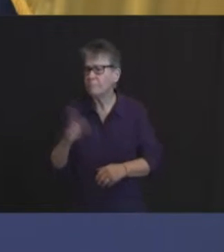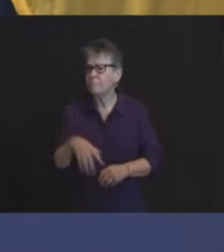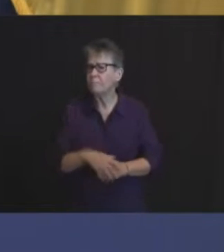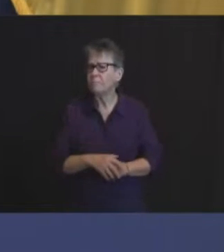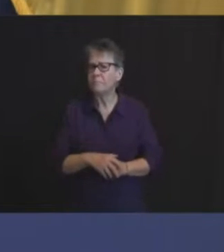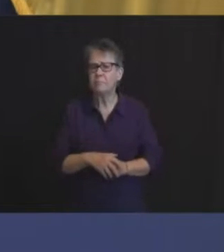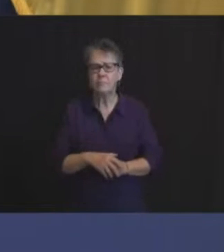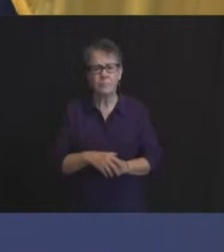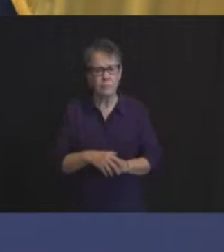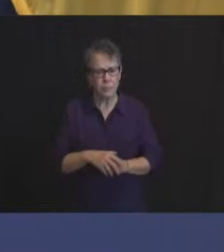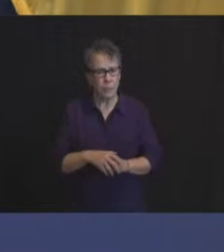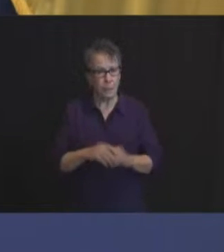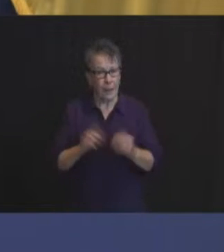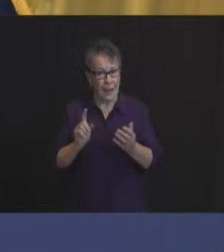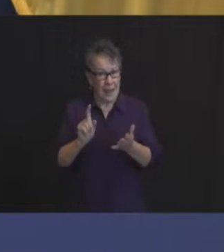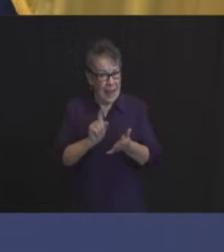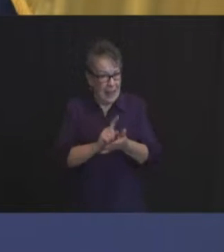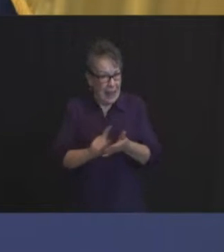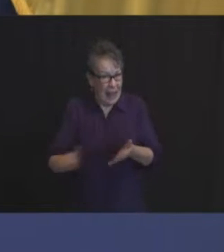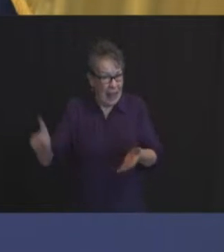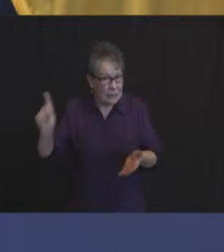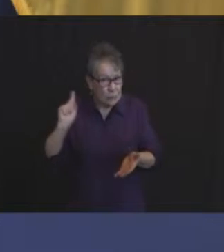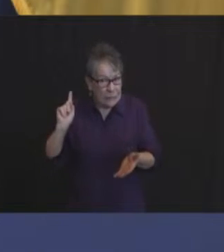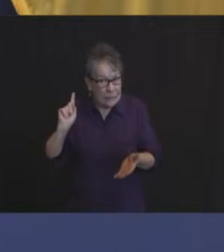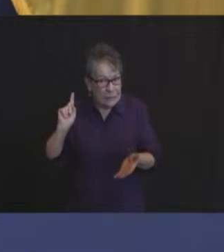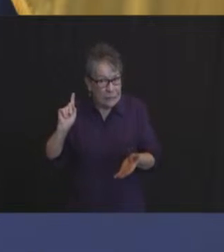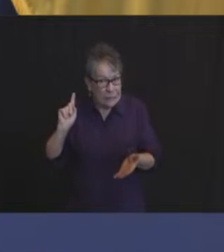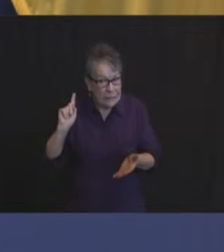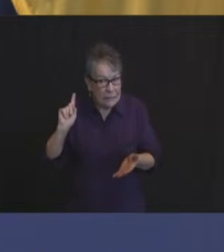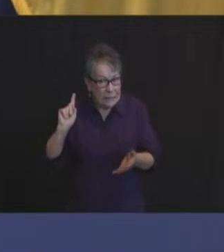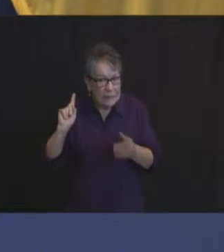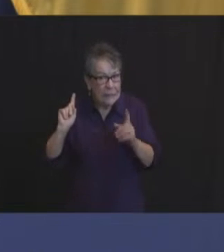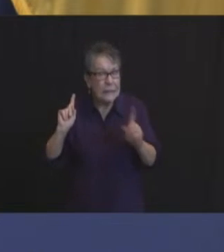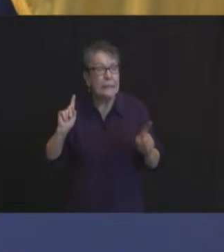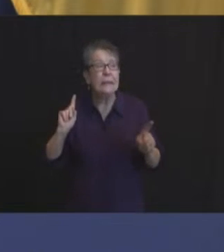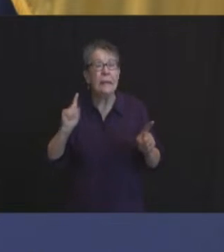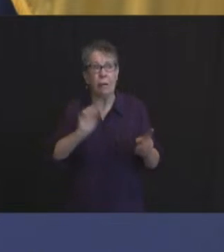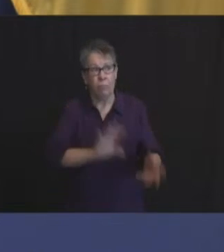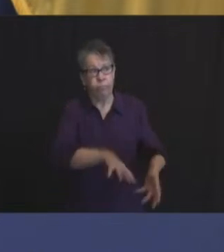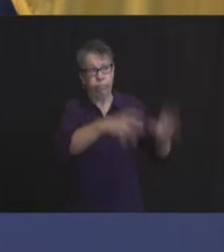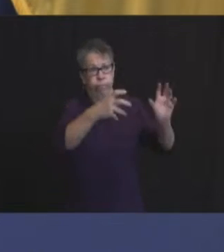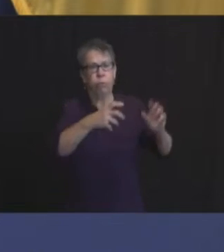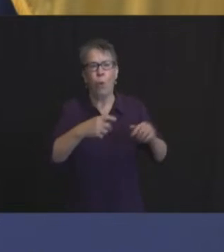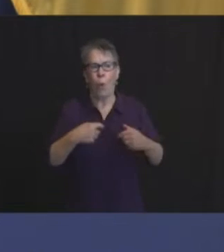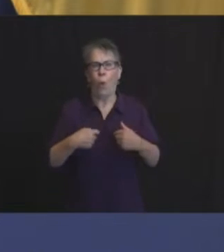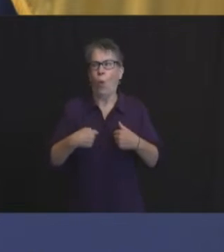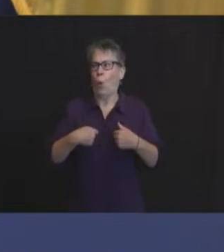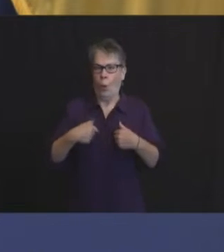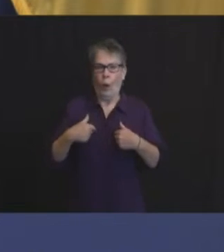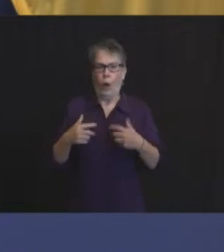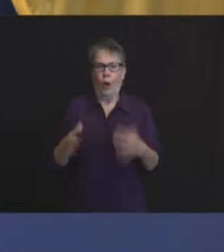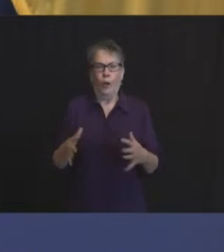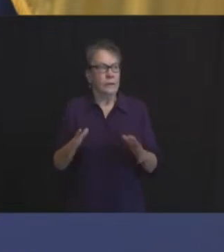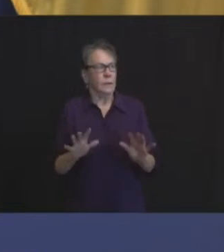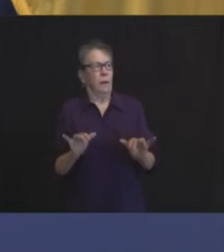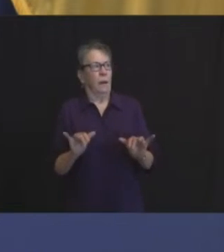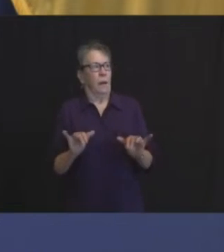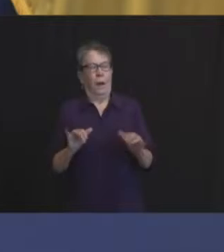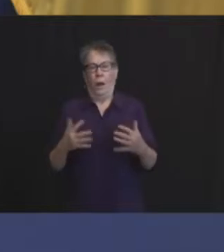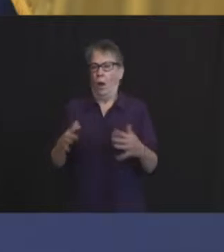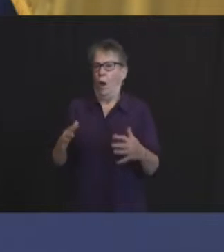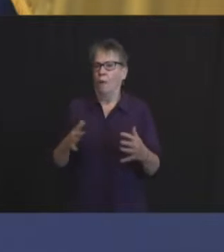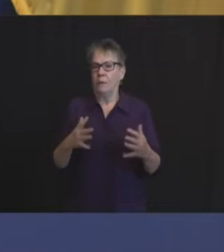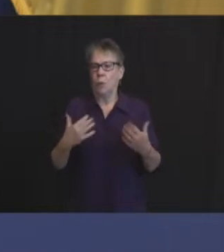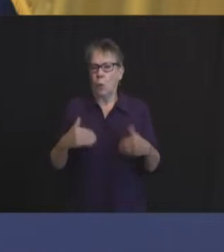hearing about possible violence in New Jersey? Can you offer any assurances in this regard that this is not going to